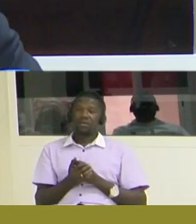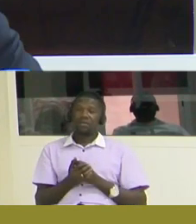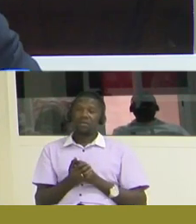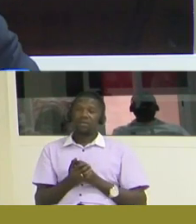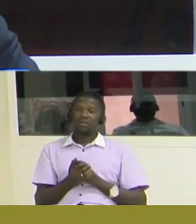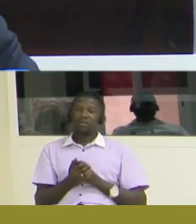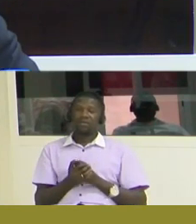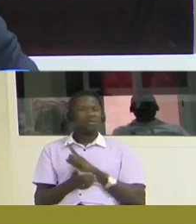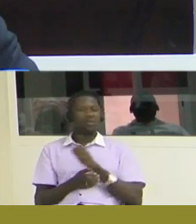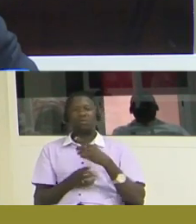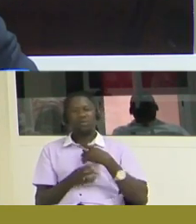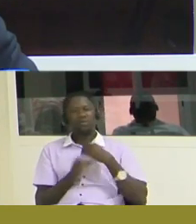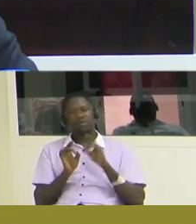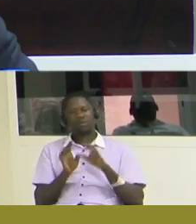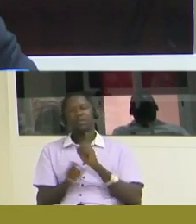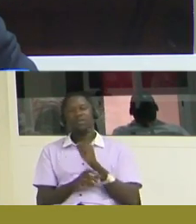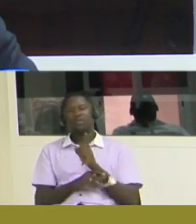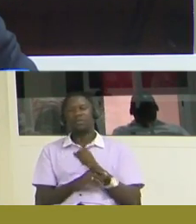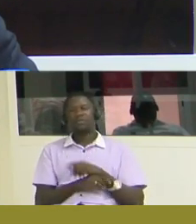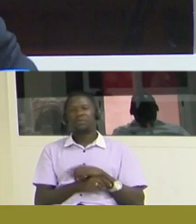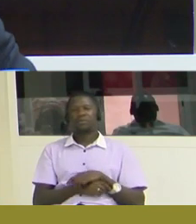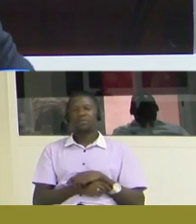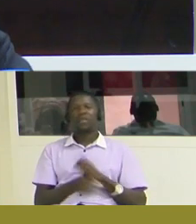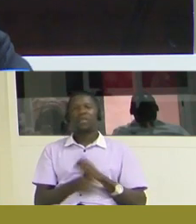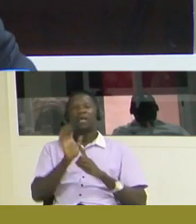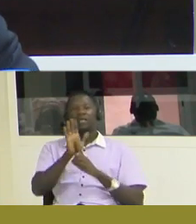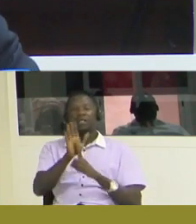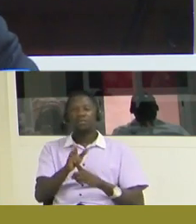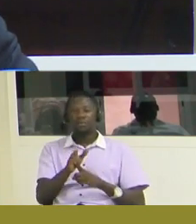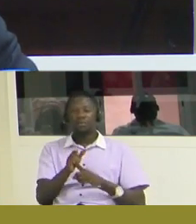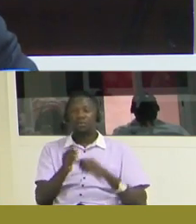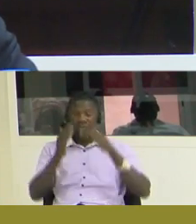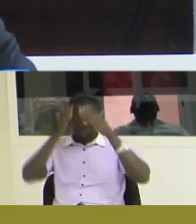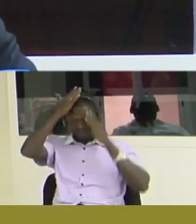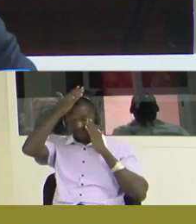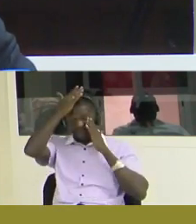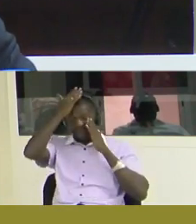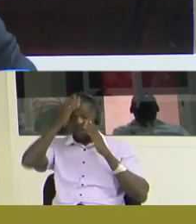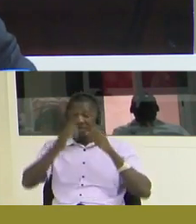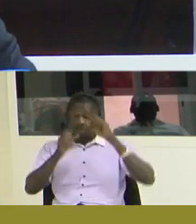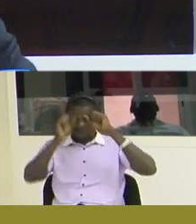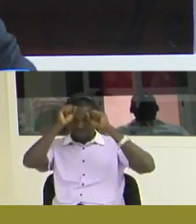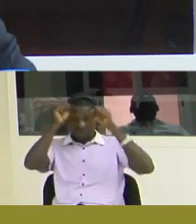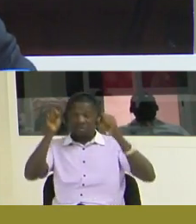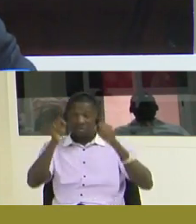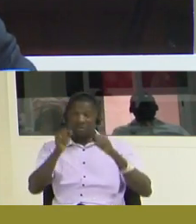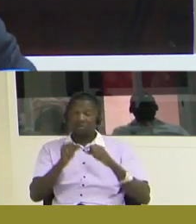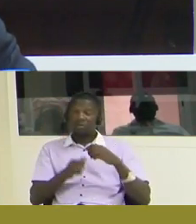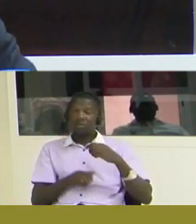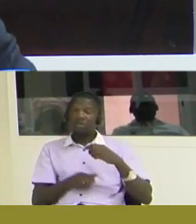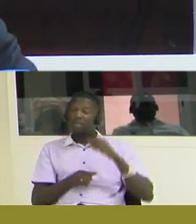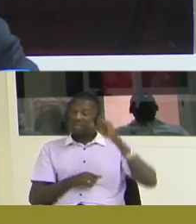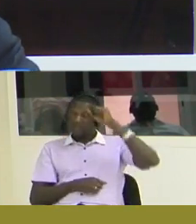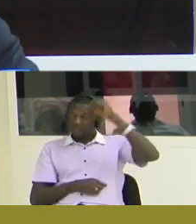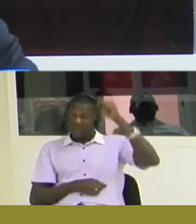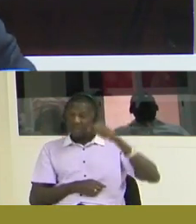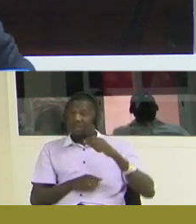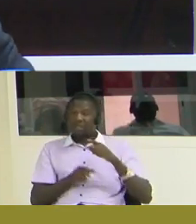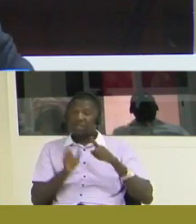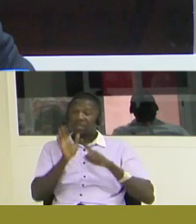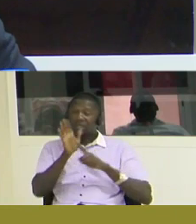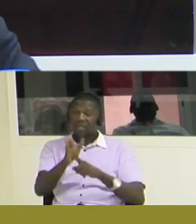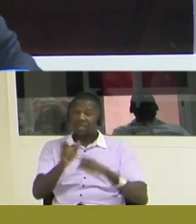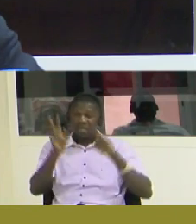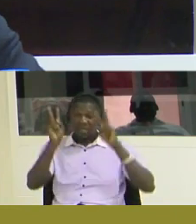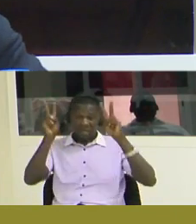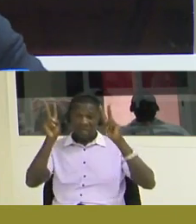government with a head of state like Jemaine he says one thing